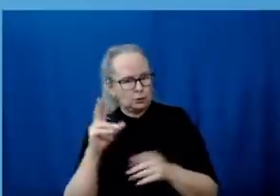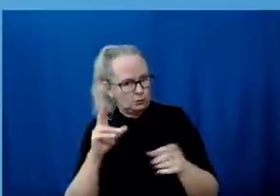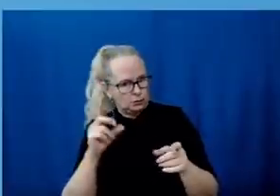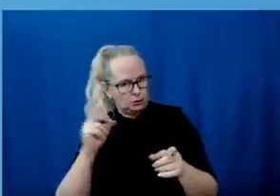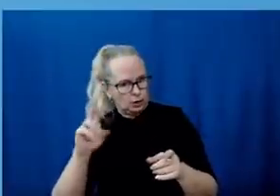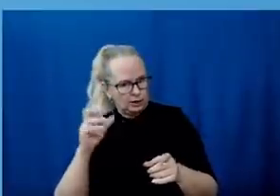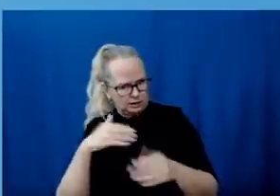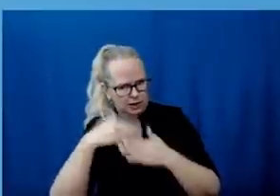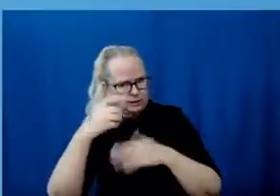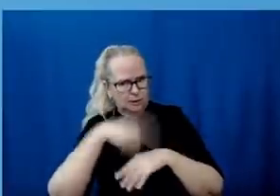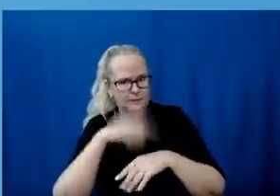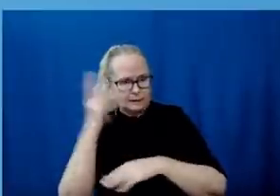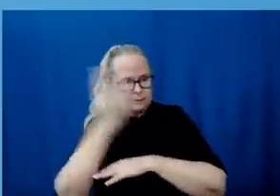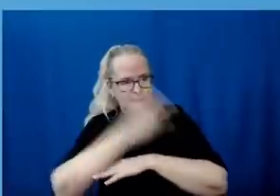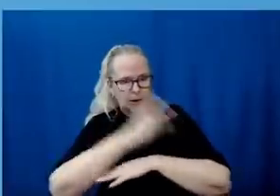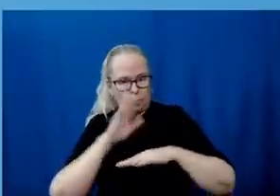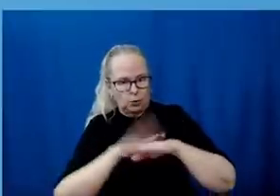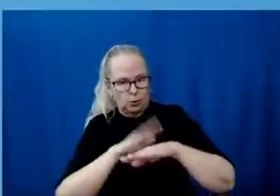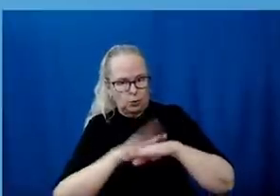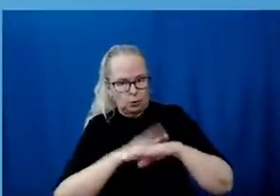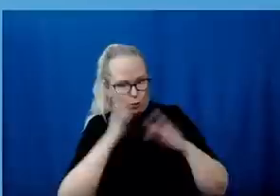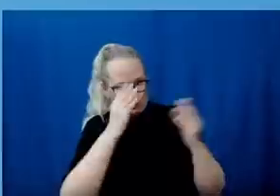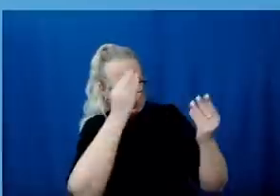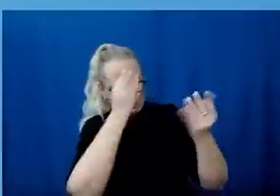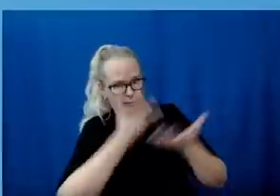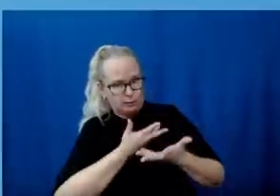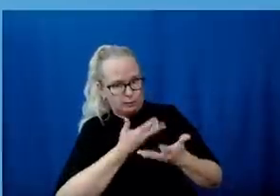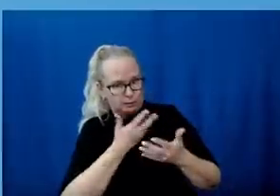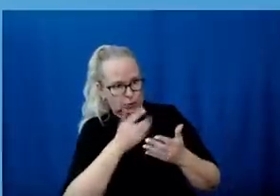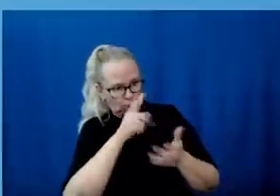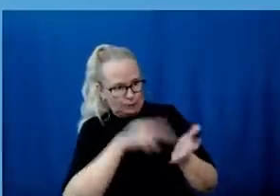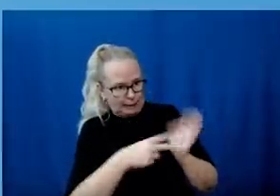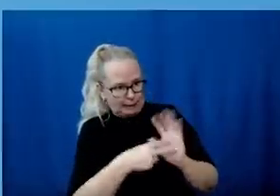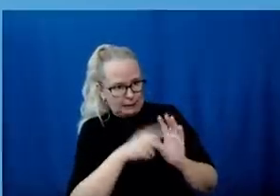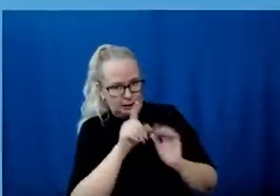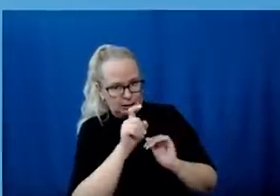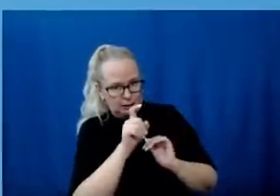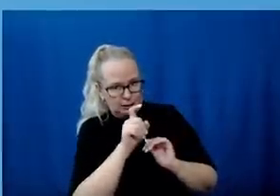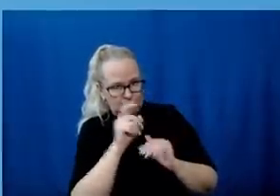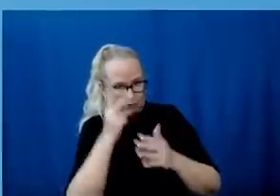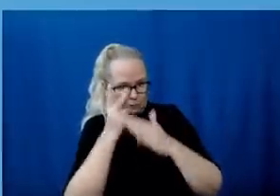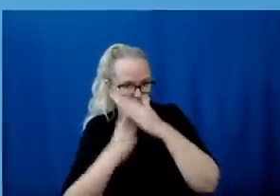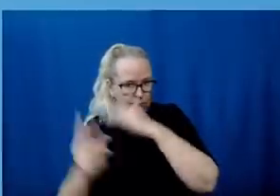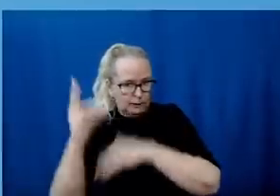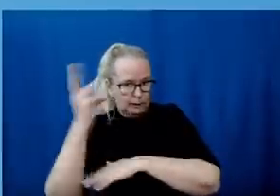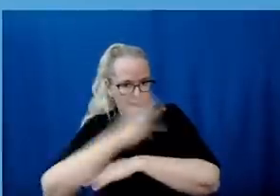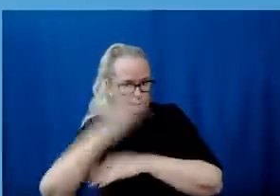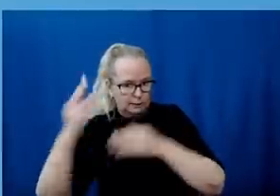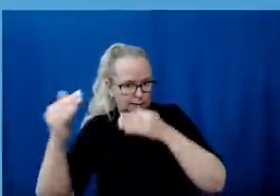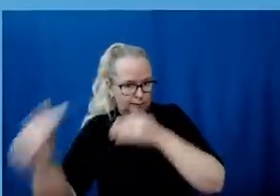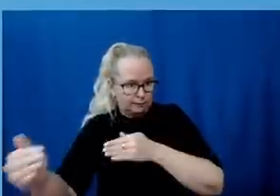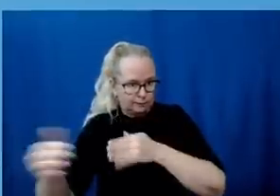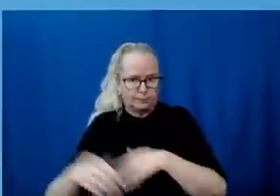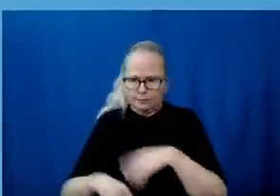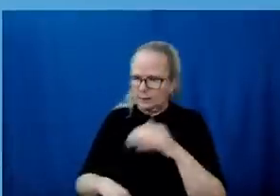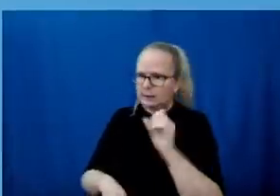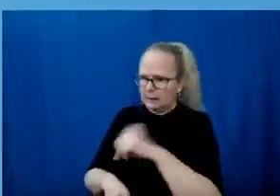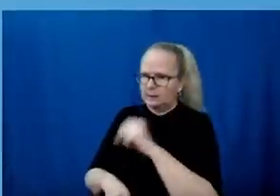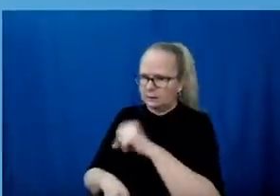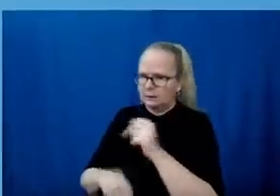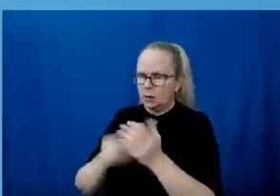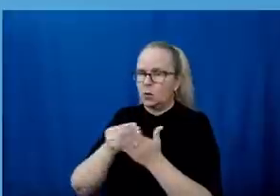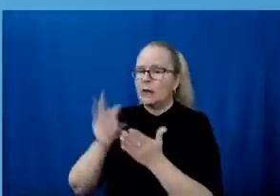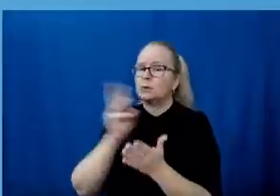So I take it we'll get a warning next time. A 6-day warning. Is that what you're? Yes. Yeah. So